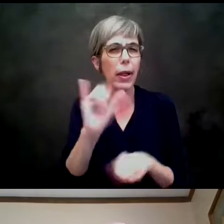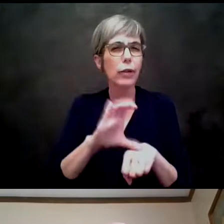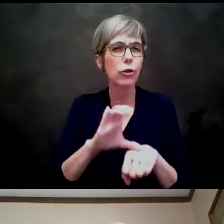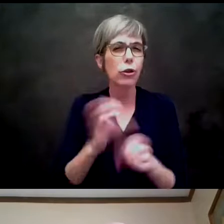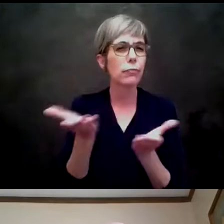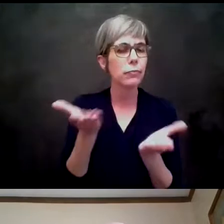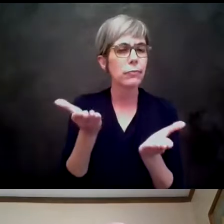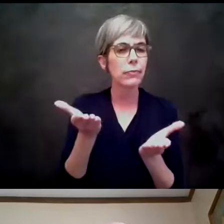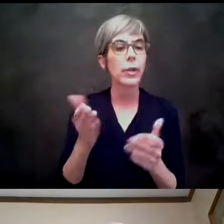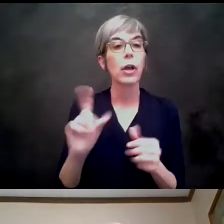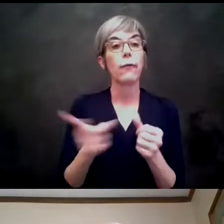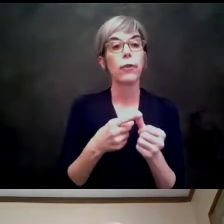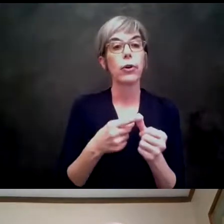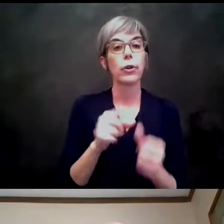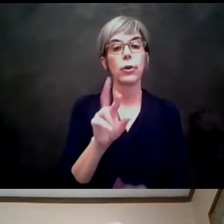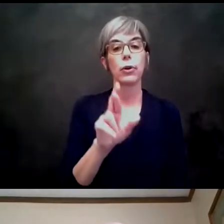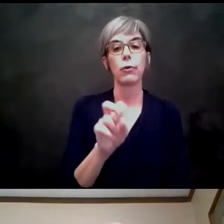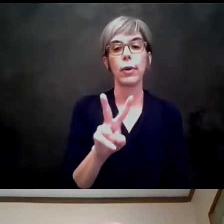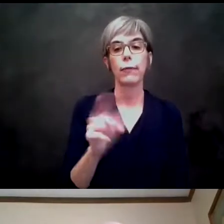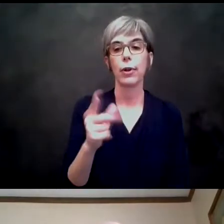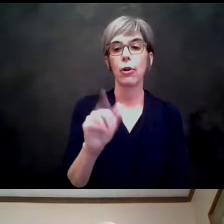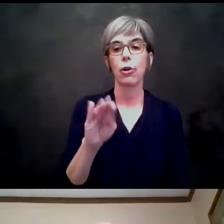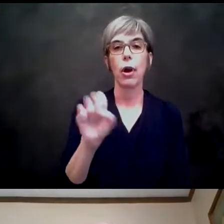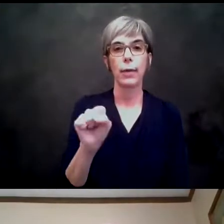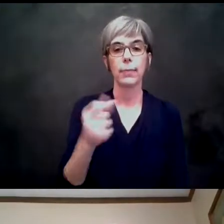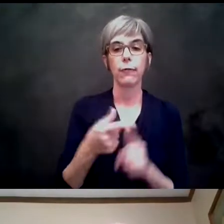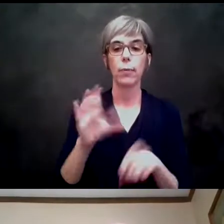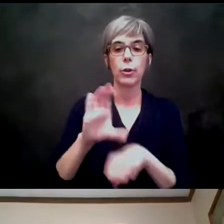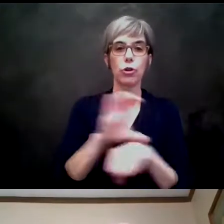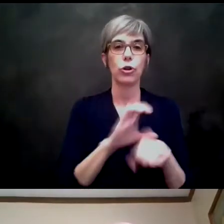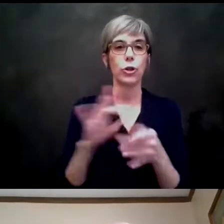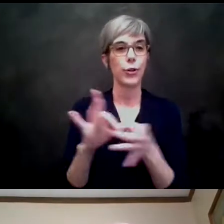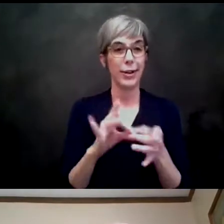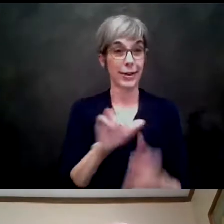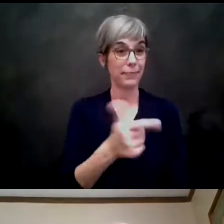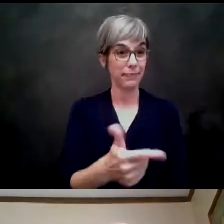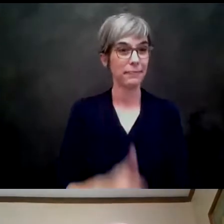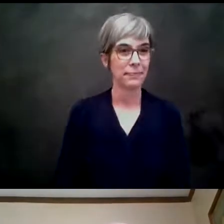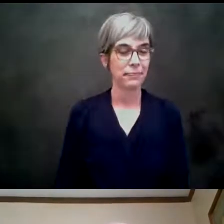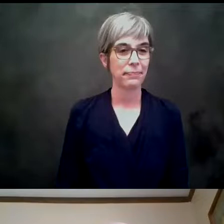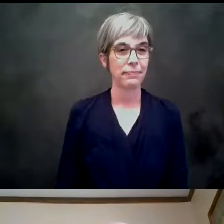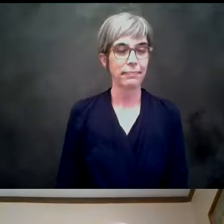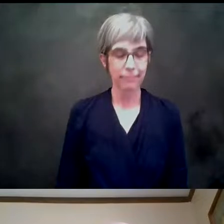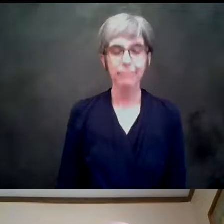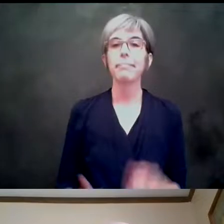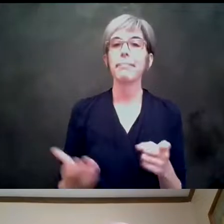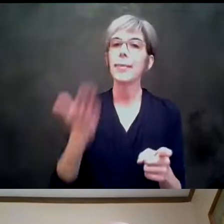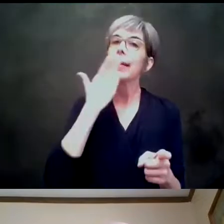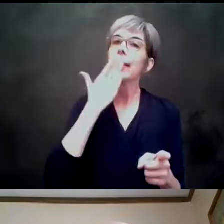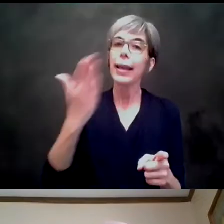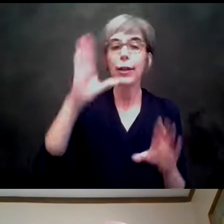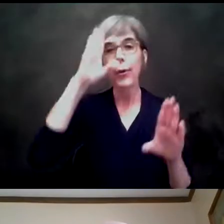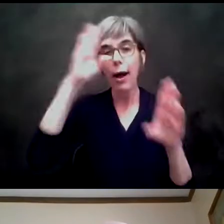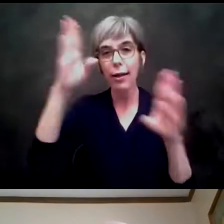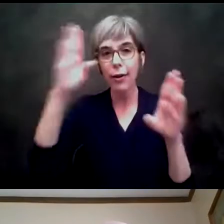from Reverend Melvin Grimes with Churches United. Please go ahead, Pastor. All right, thank you. And hello to